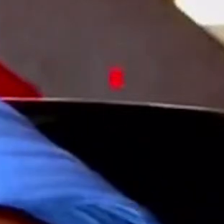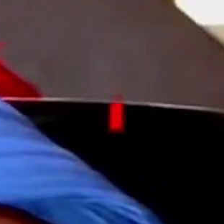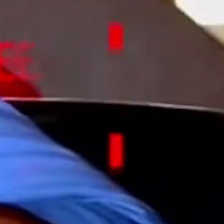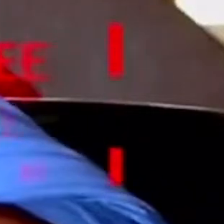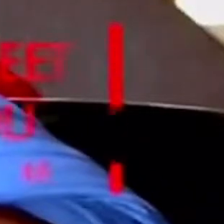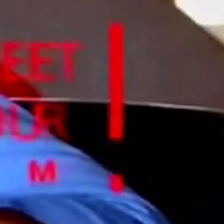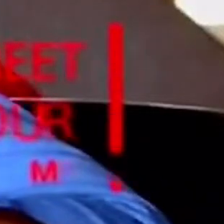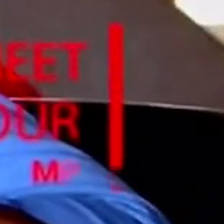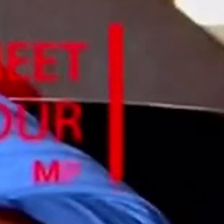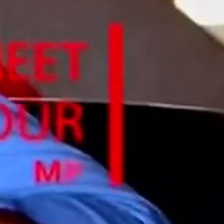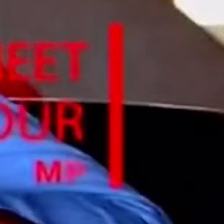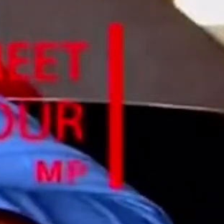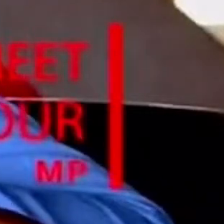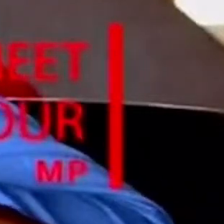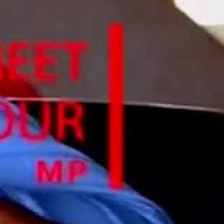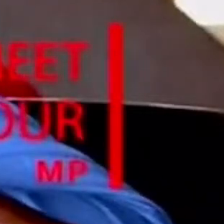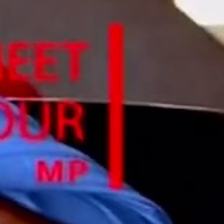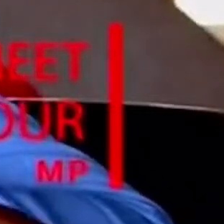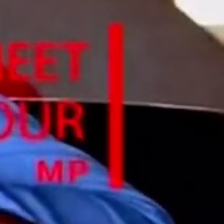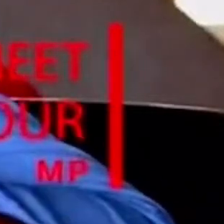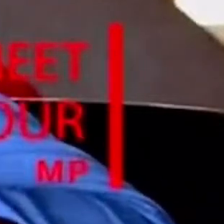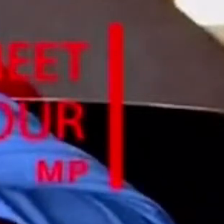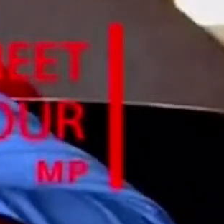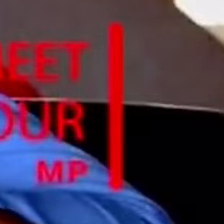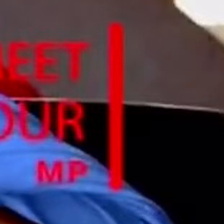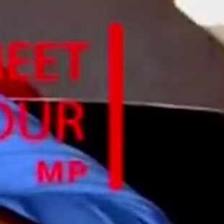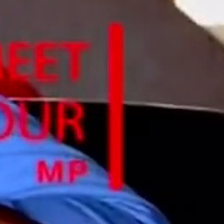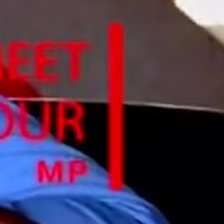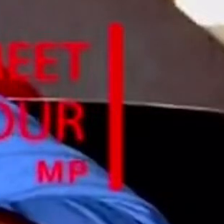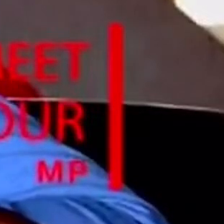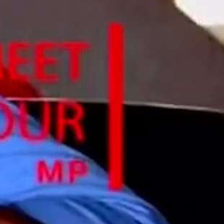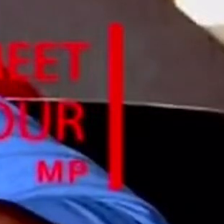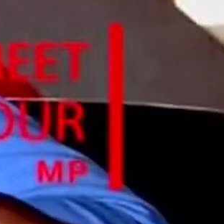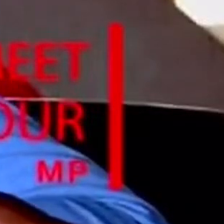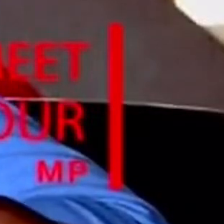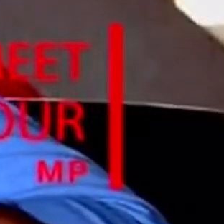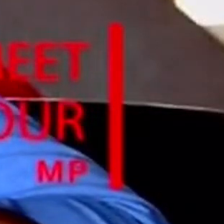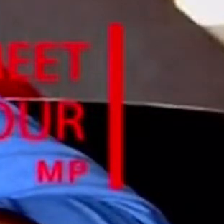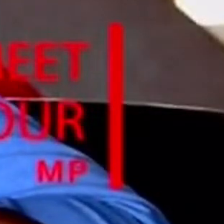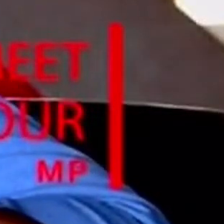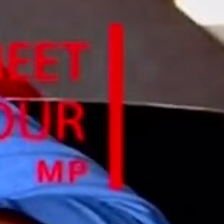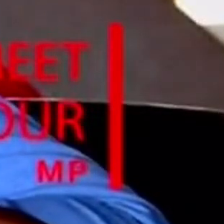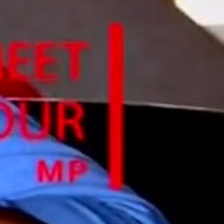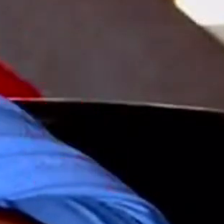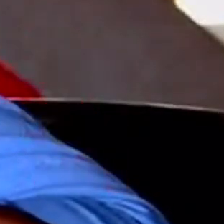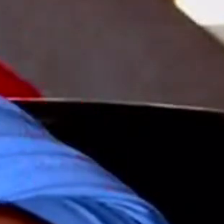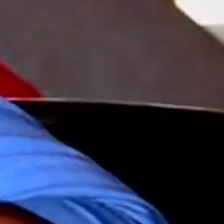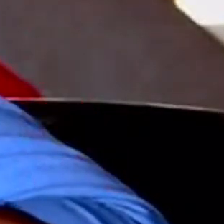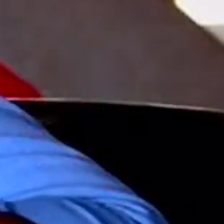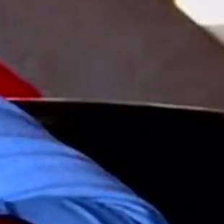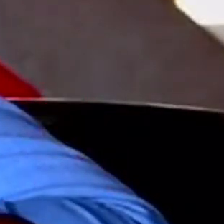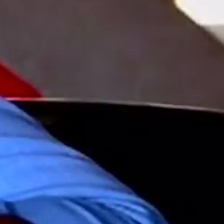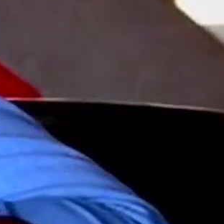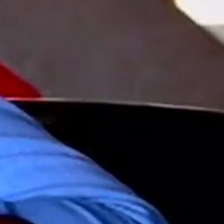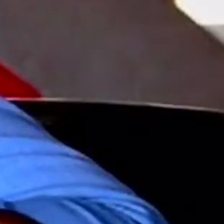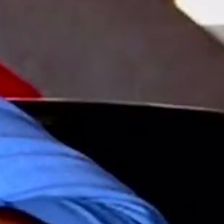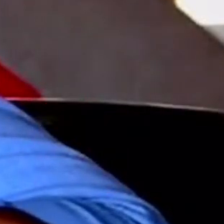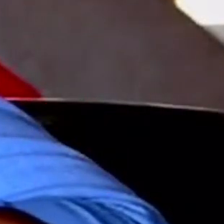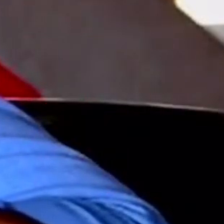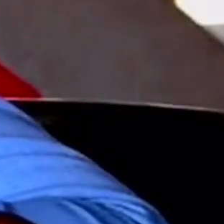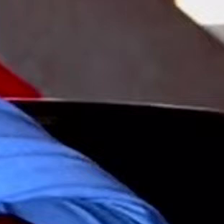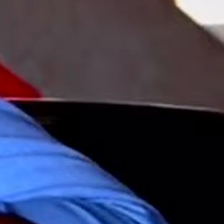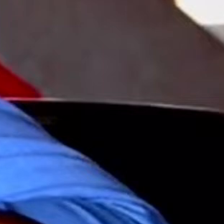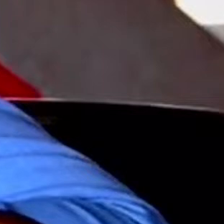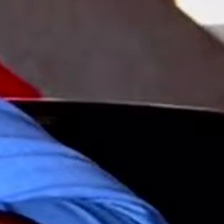already started rolling out the pipes in all the areas. Then we also want to ensure that we take our youths and